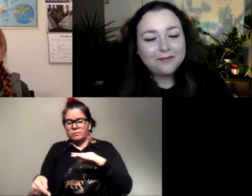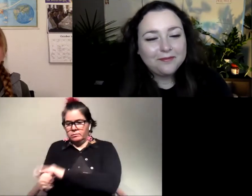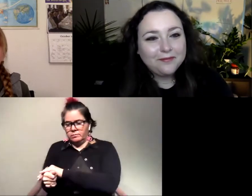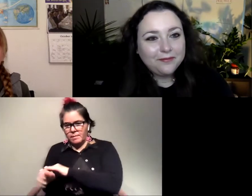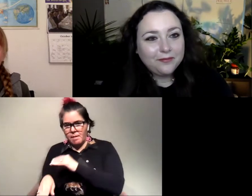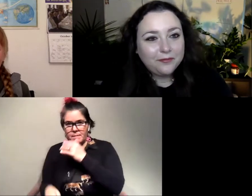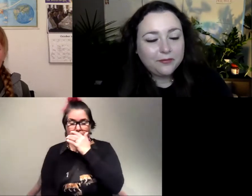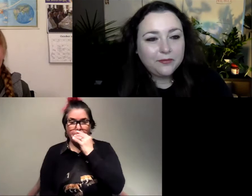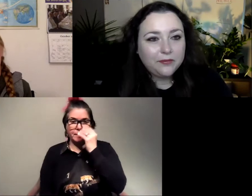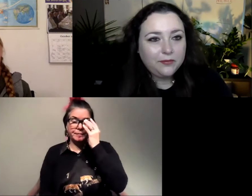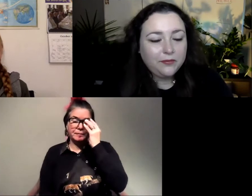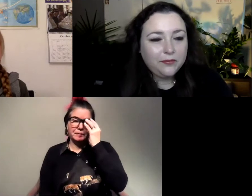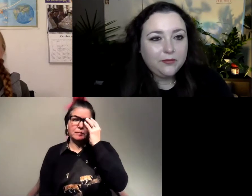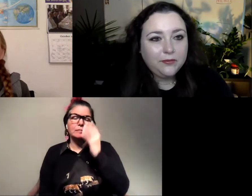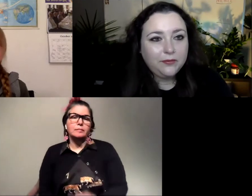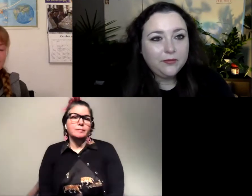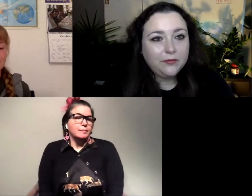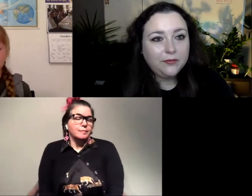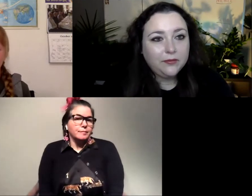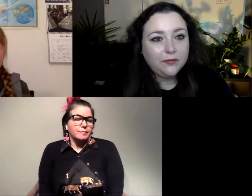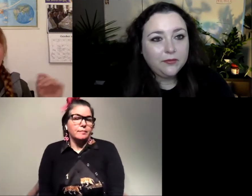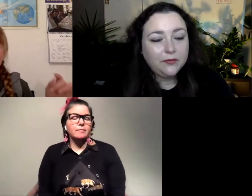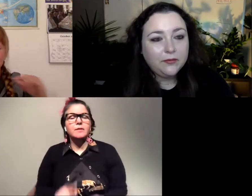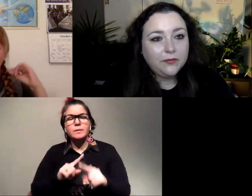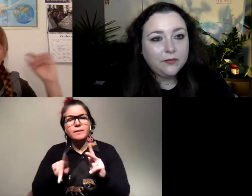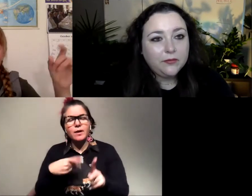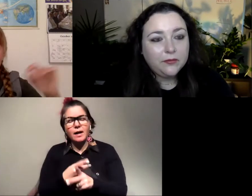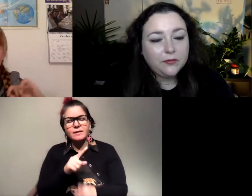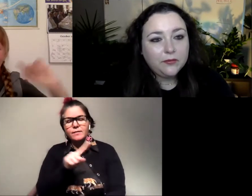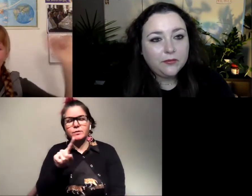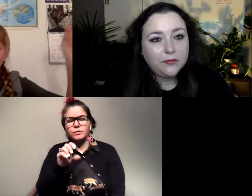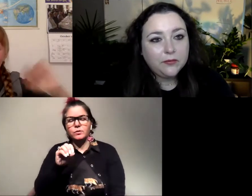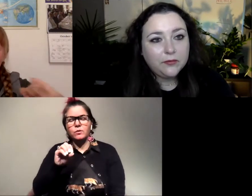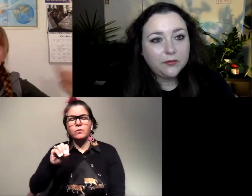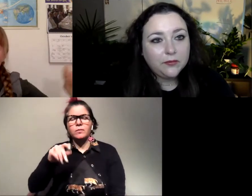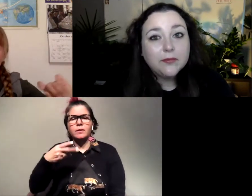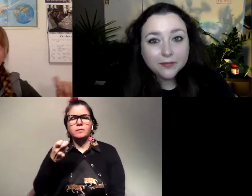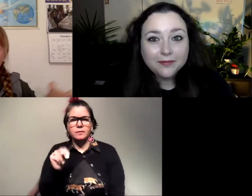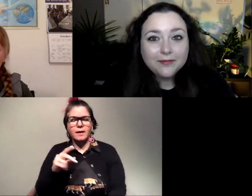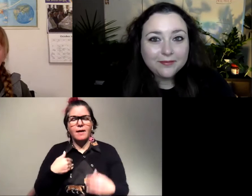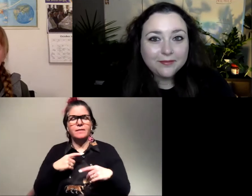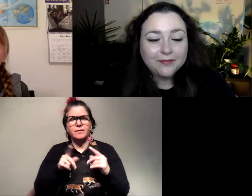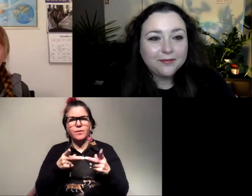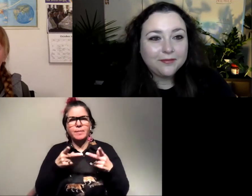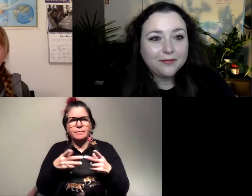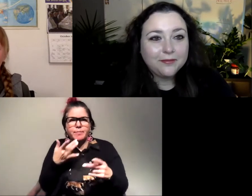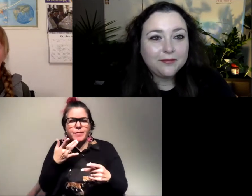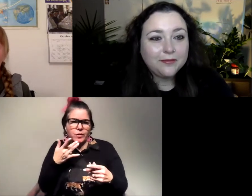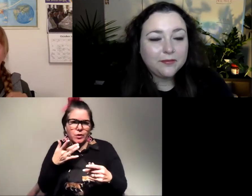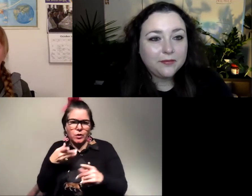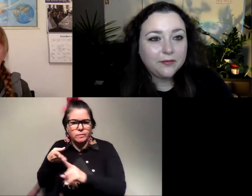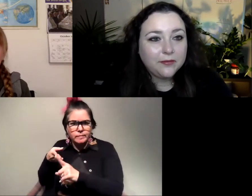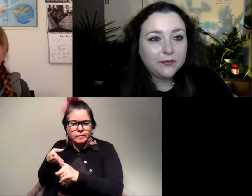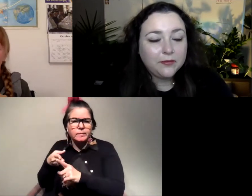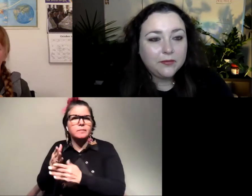And there are different types of zooplankton that have different places where they prefer to be. Some of